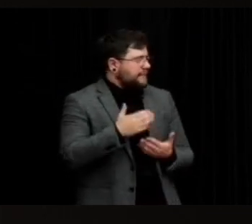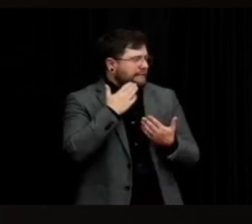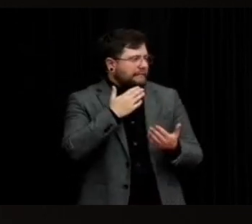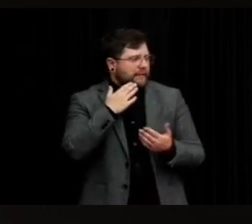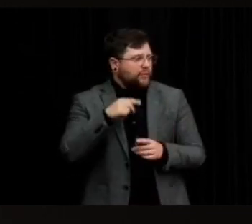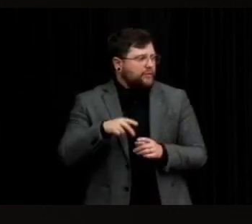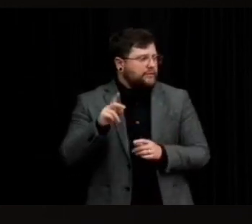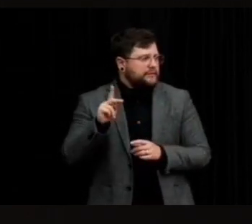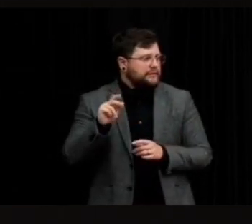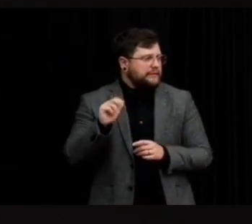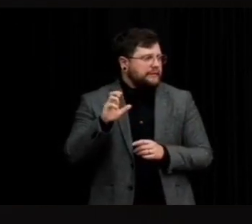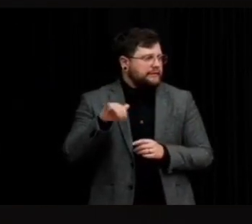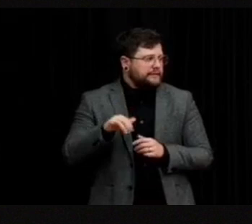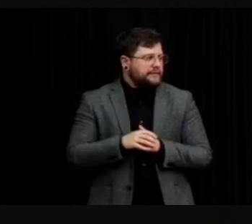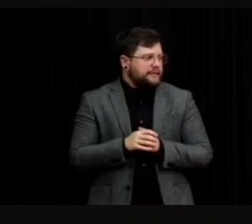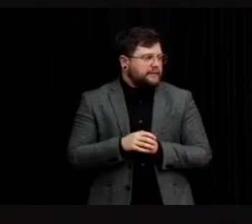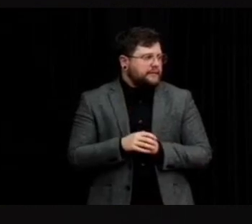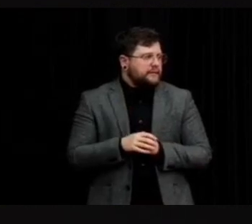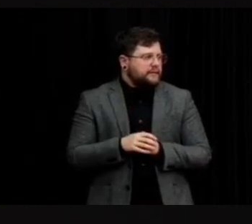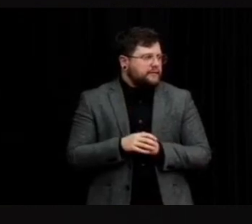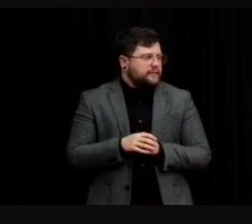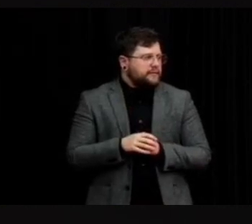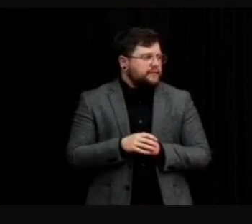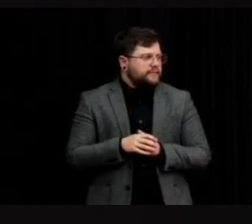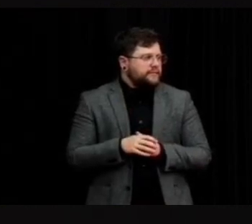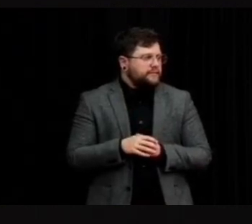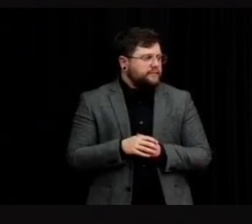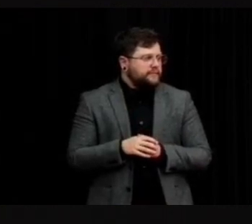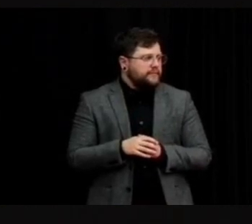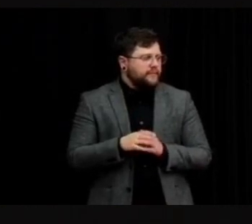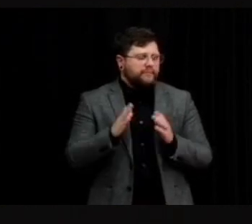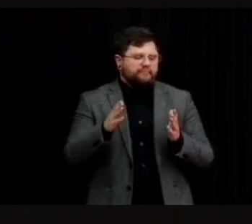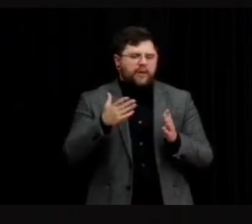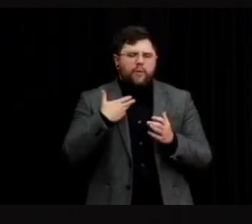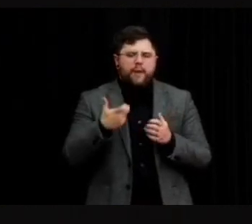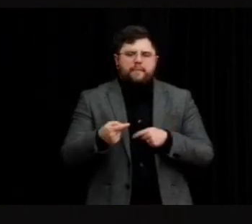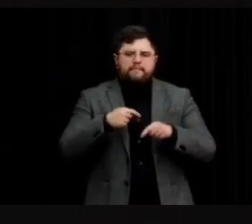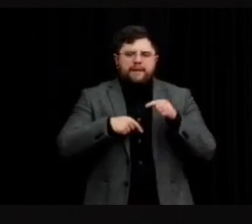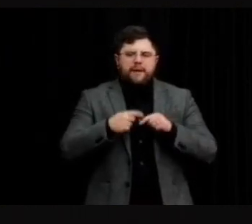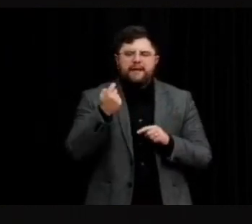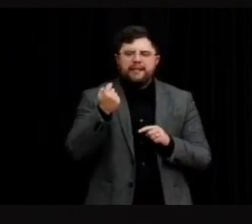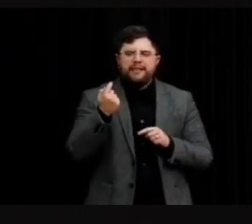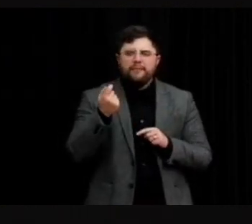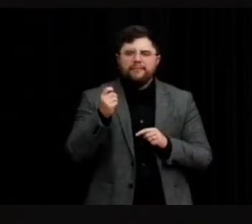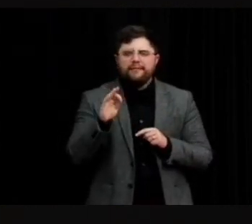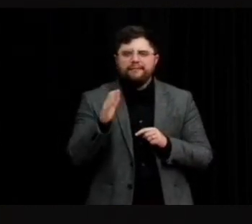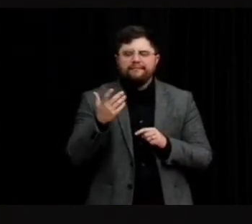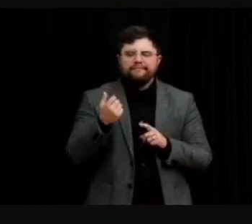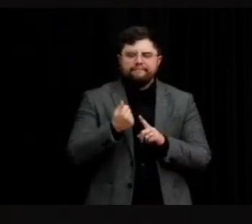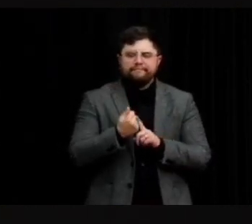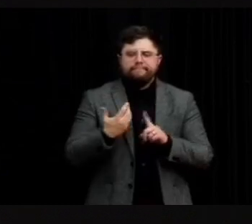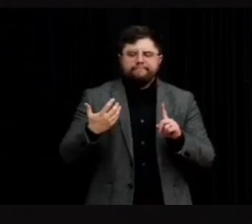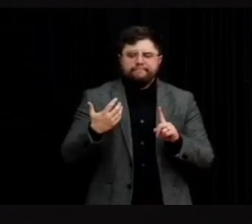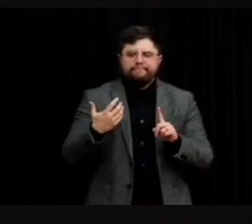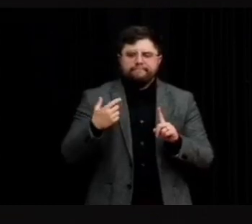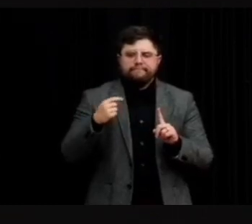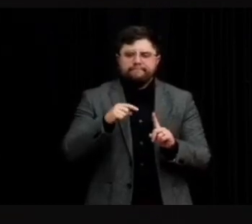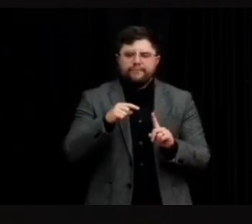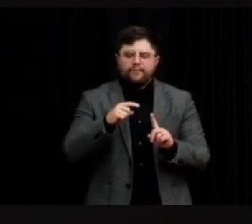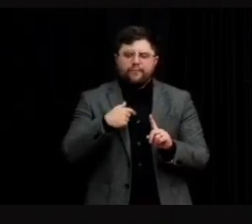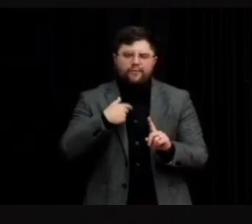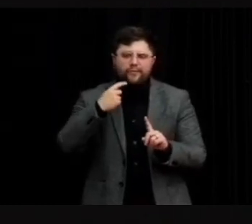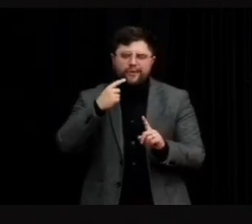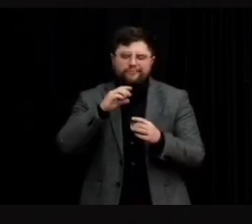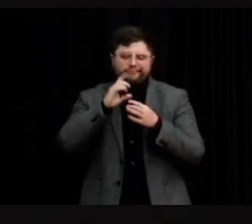is Casey. I would just like to back up a little bit and give some context around thinking